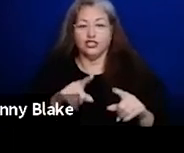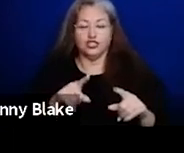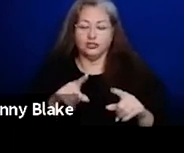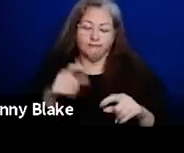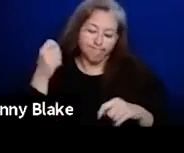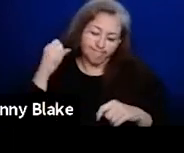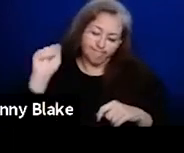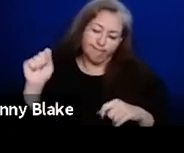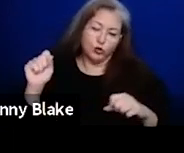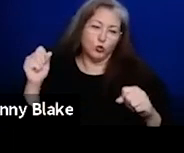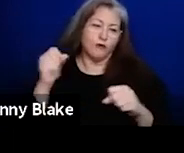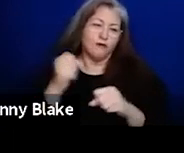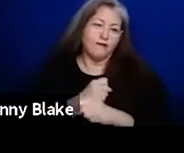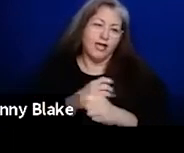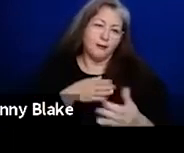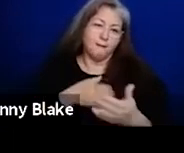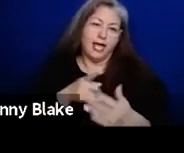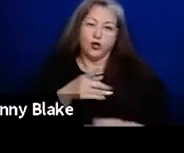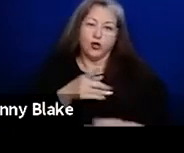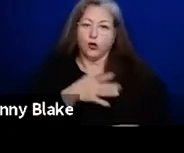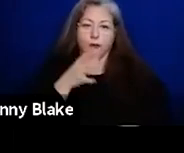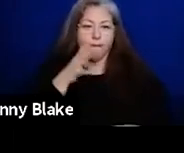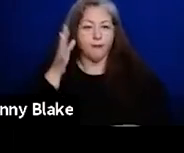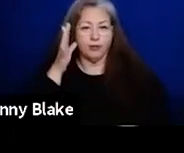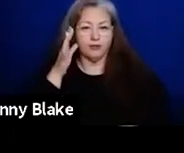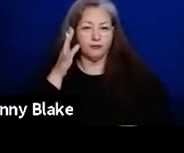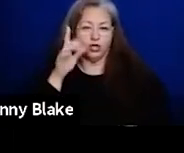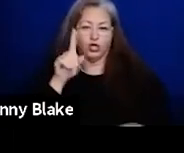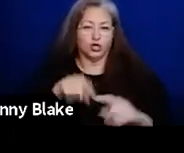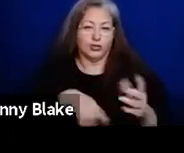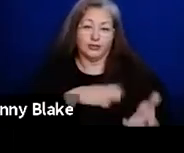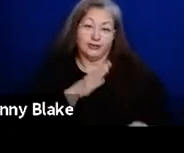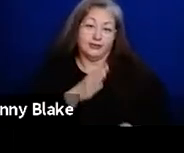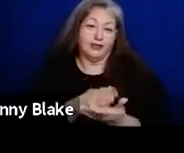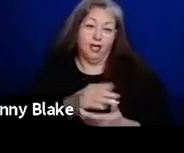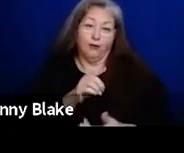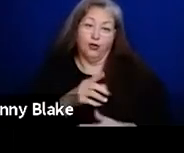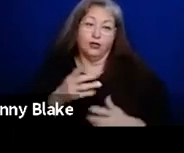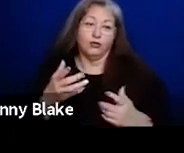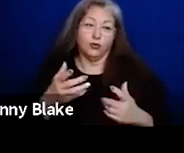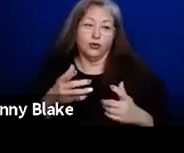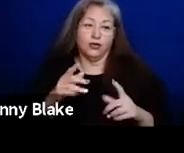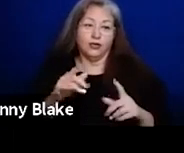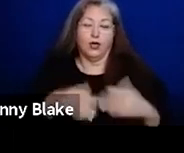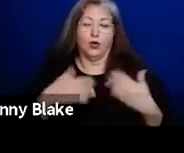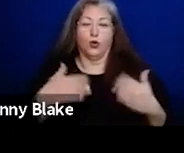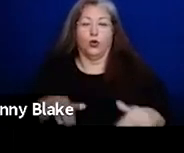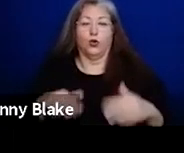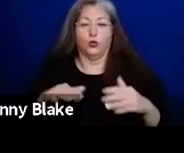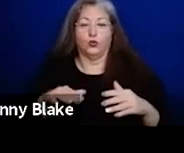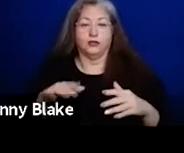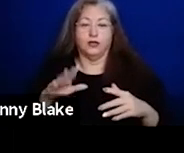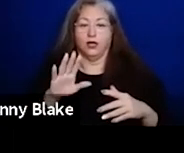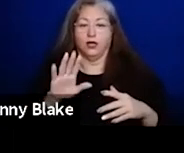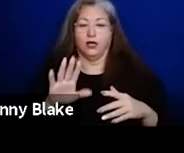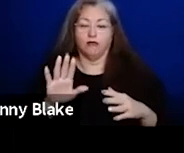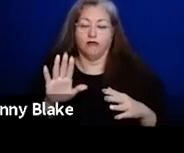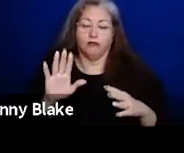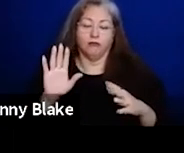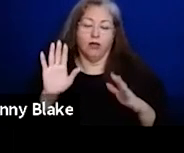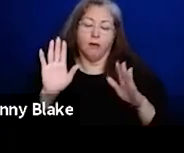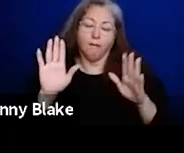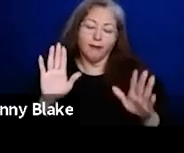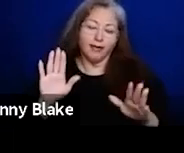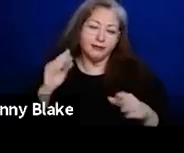and her parents could not stop her either. So that's an amazing legacy. She traveled all over the